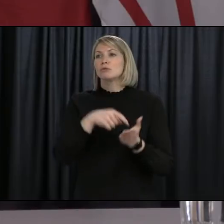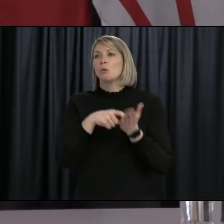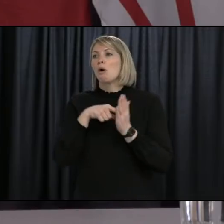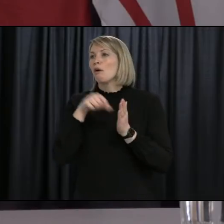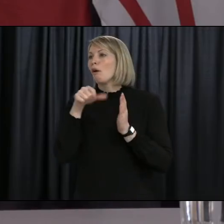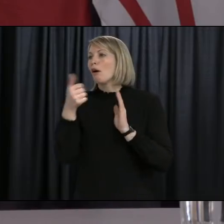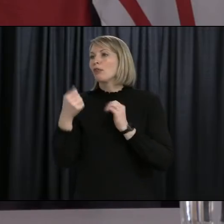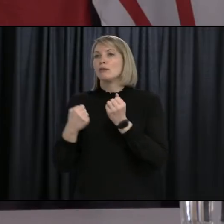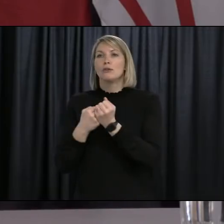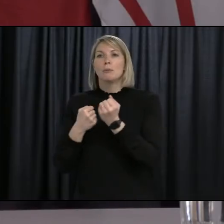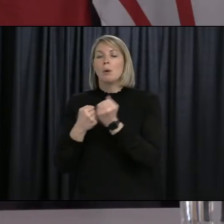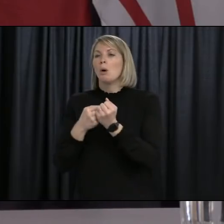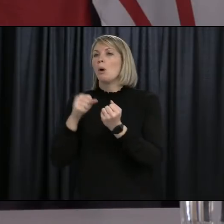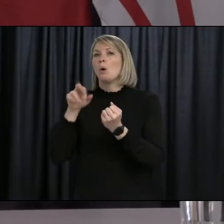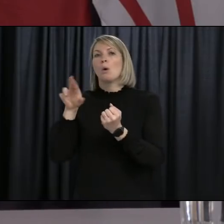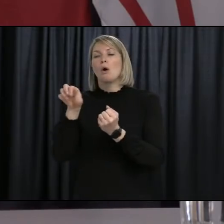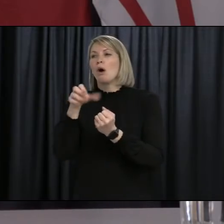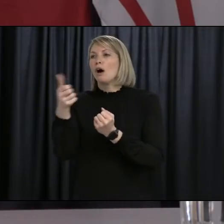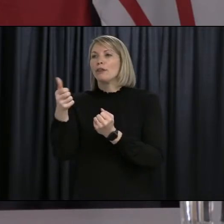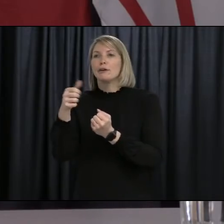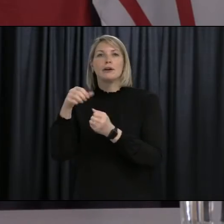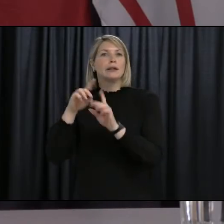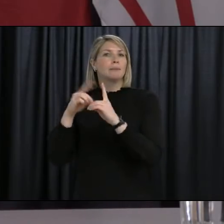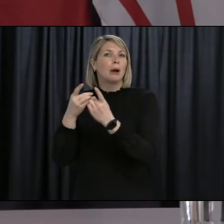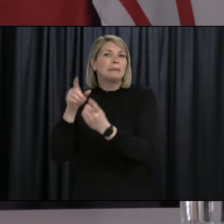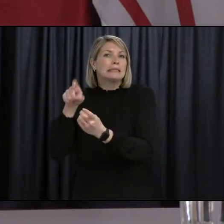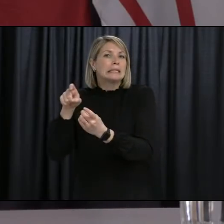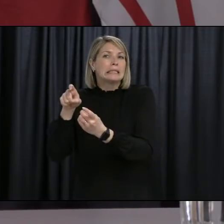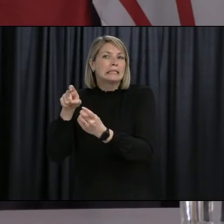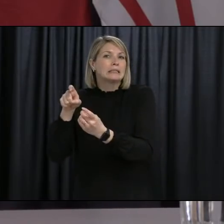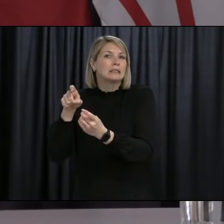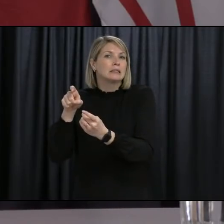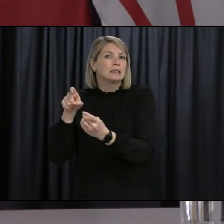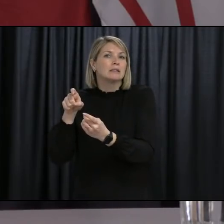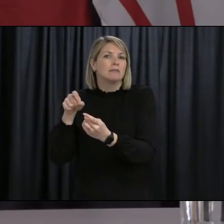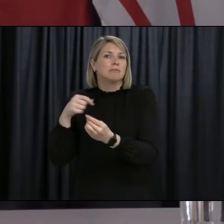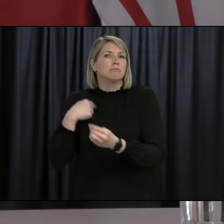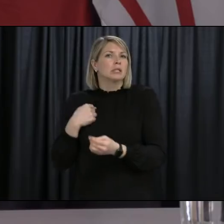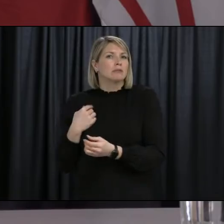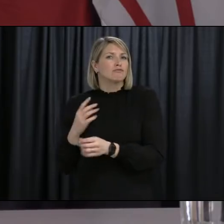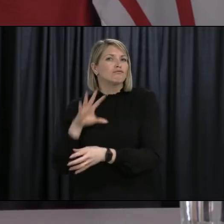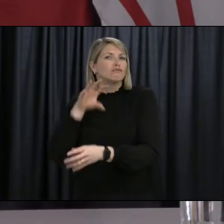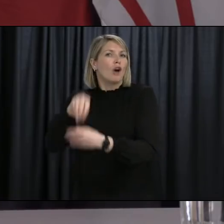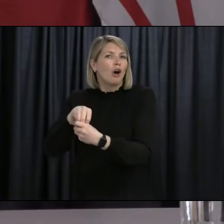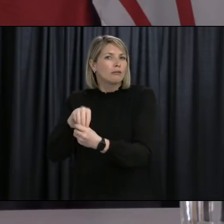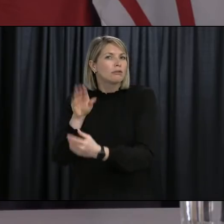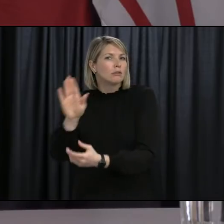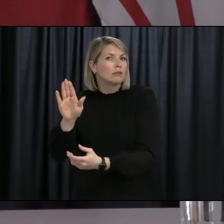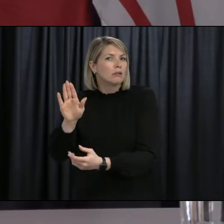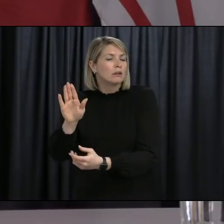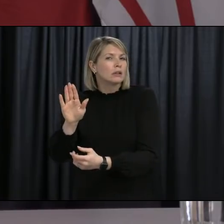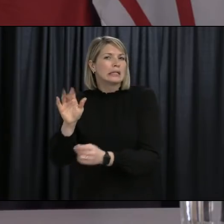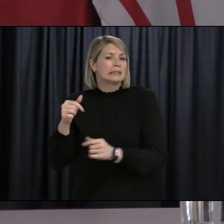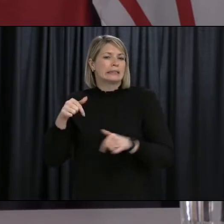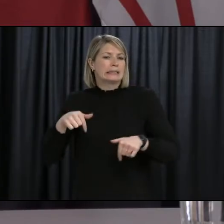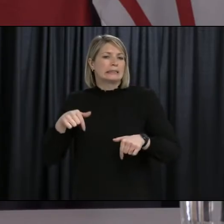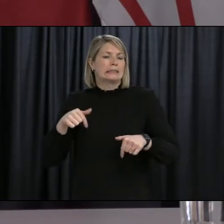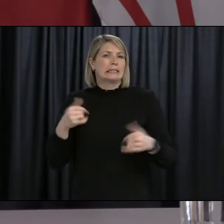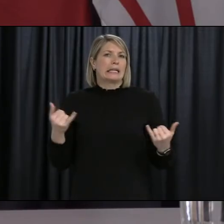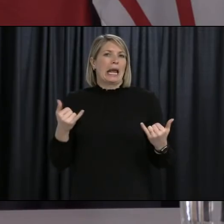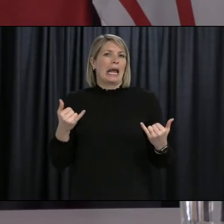to voice or lend a voice to. That's why we're here. It's not being political